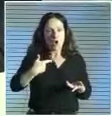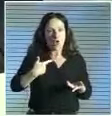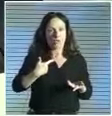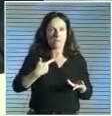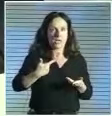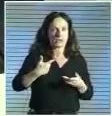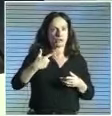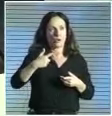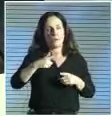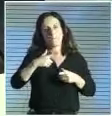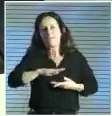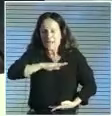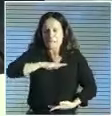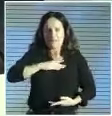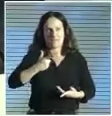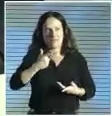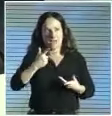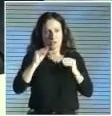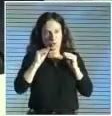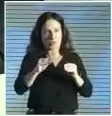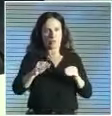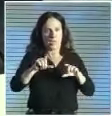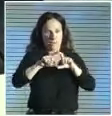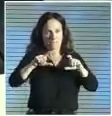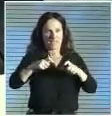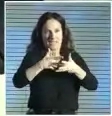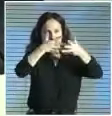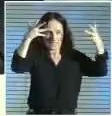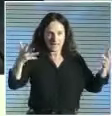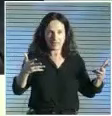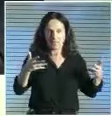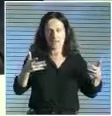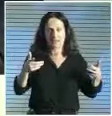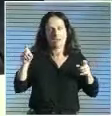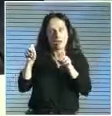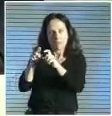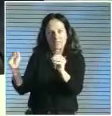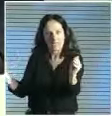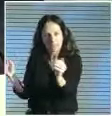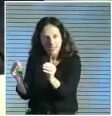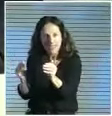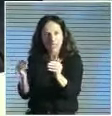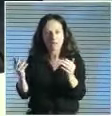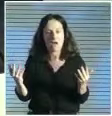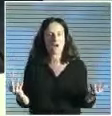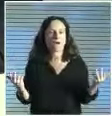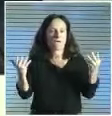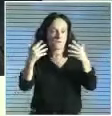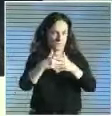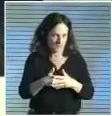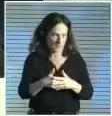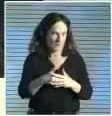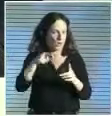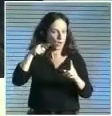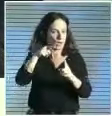the medium-sized and small-sized companies to participate in the transformation. Right. And bringing them not only this knowledge, but also